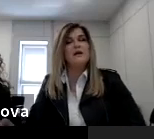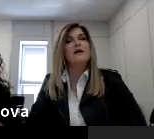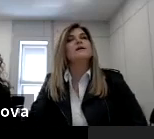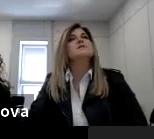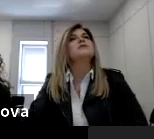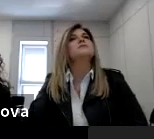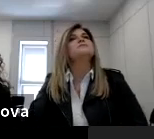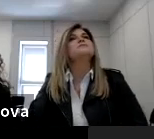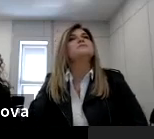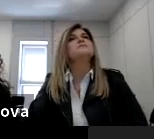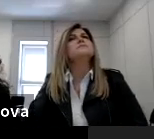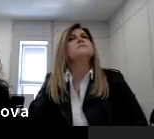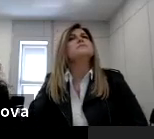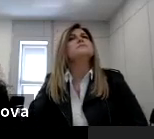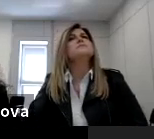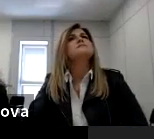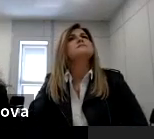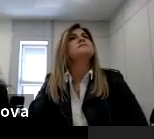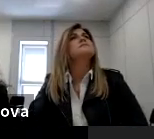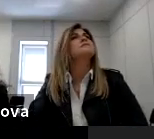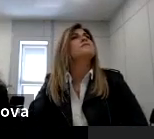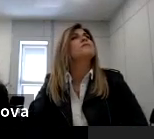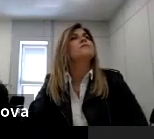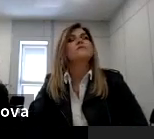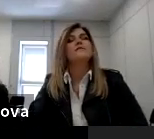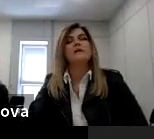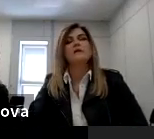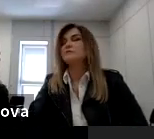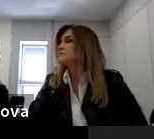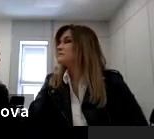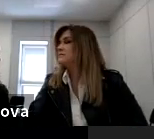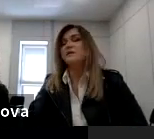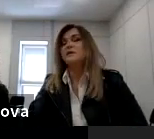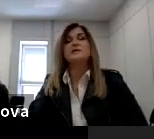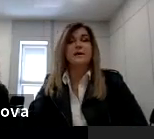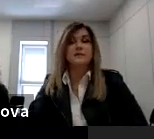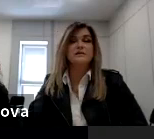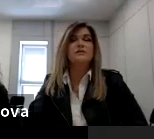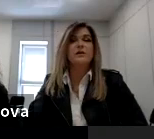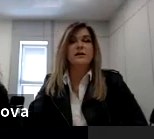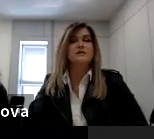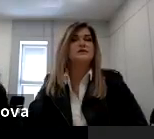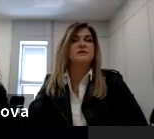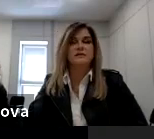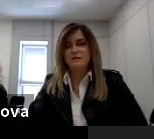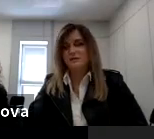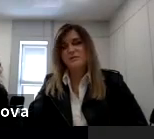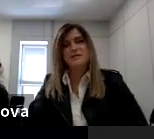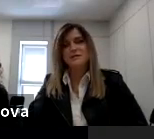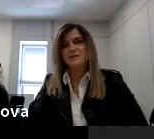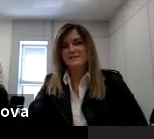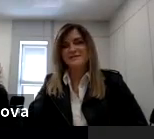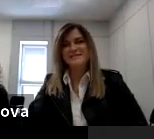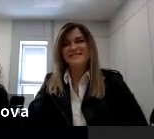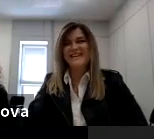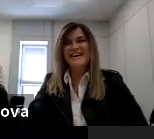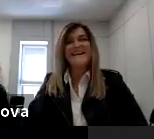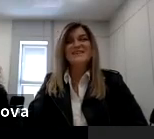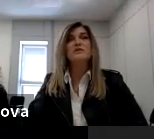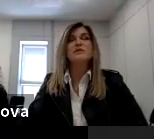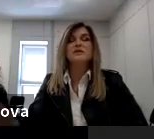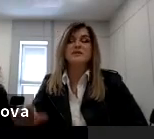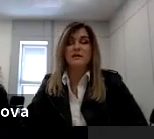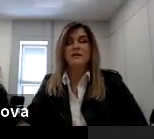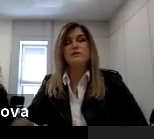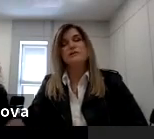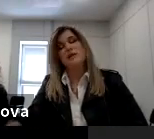always. Yeah. So if you have questions, I think that it is better to ask immediately.